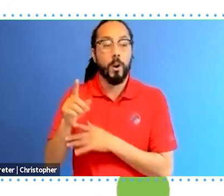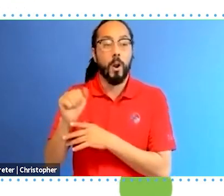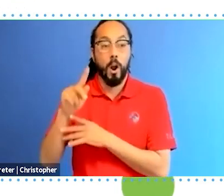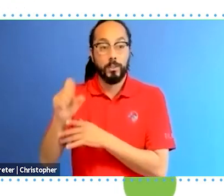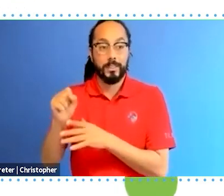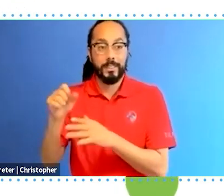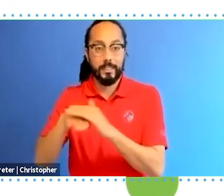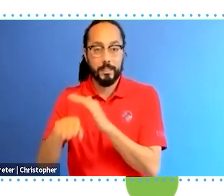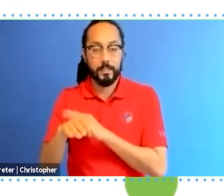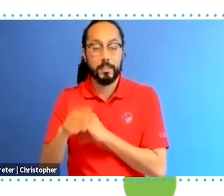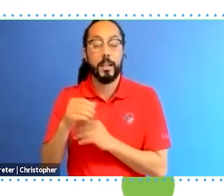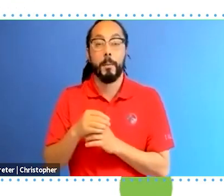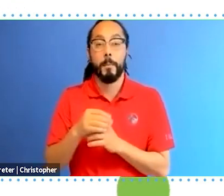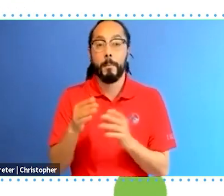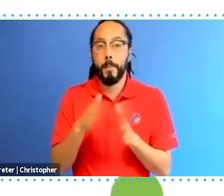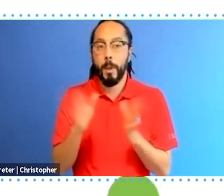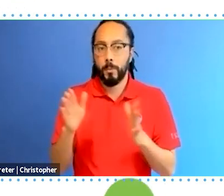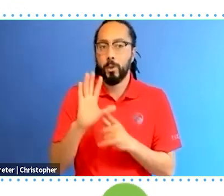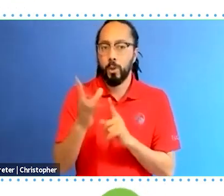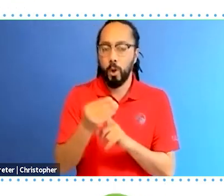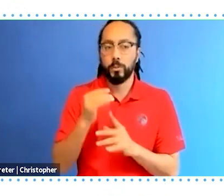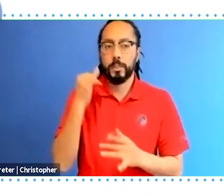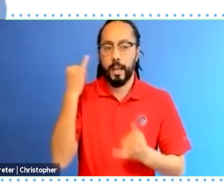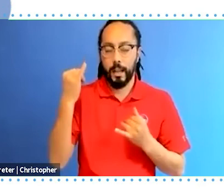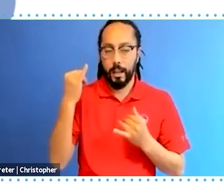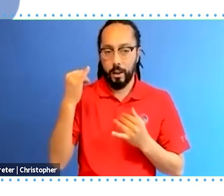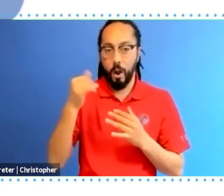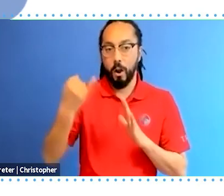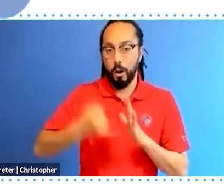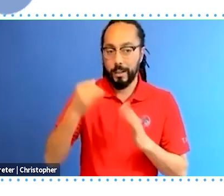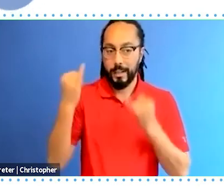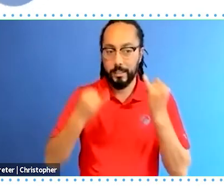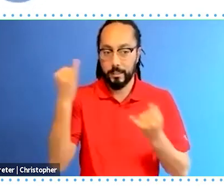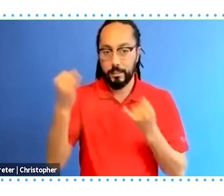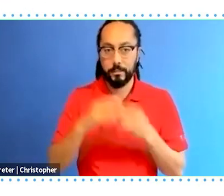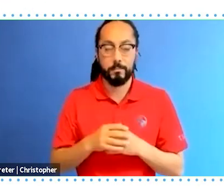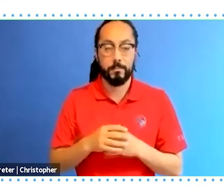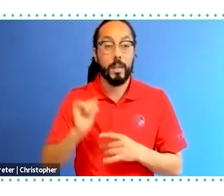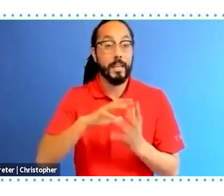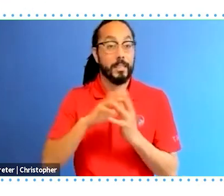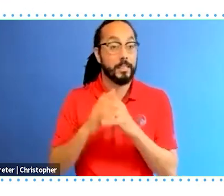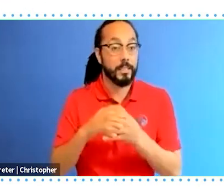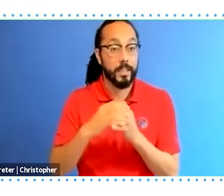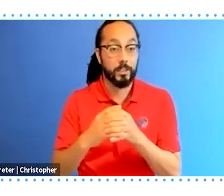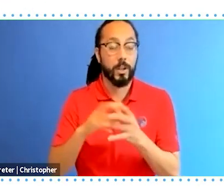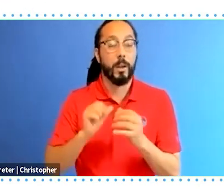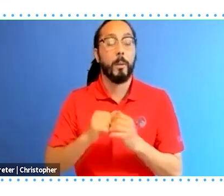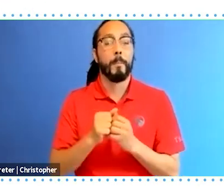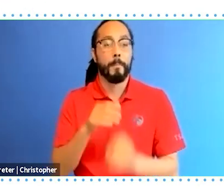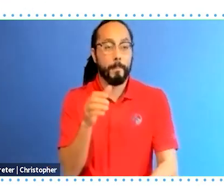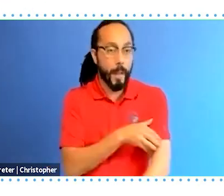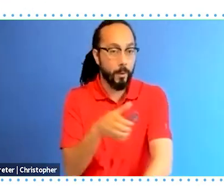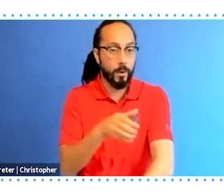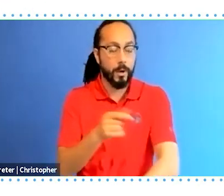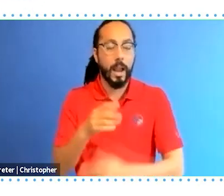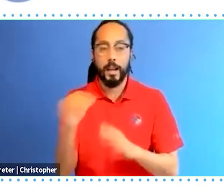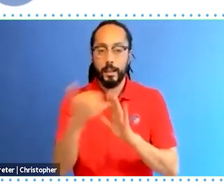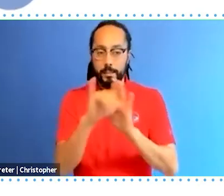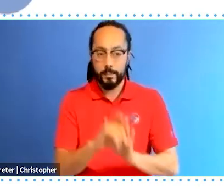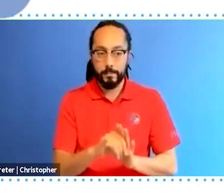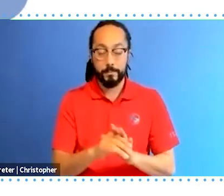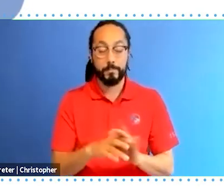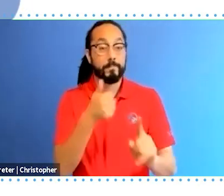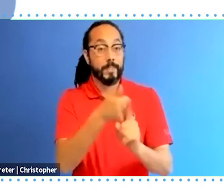Ideas. Shawn's research interests are in intersectionality, power dynamics, and identity. Following his career as a dancer